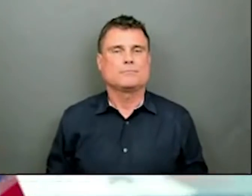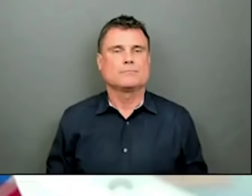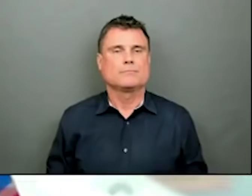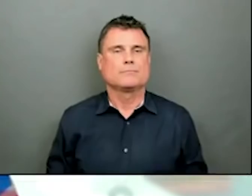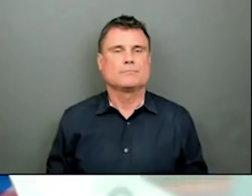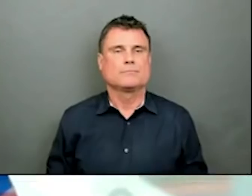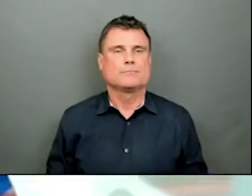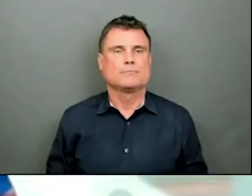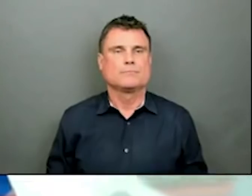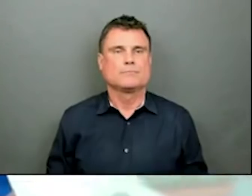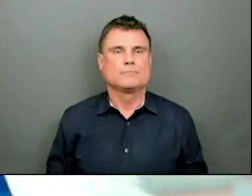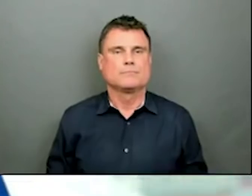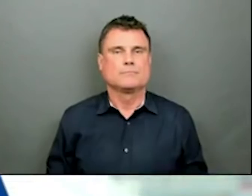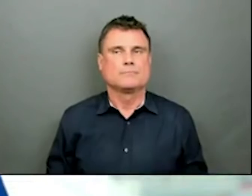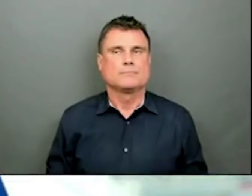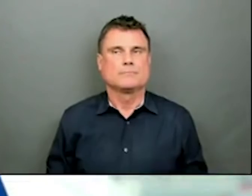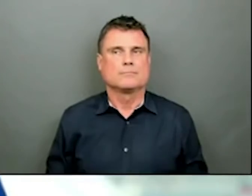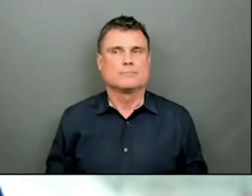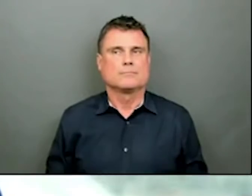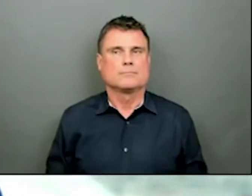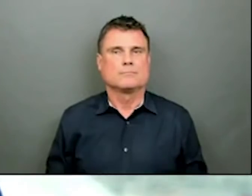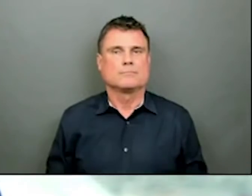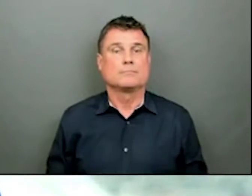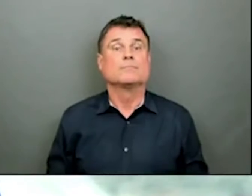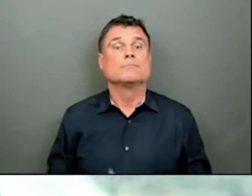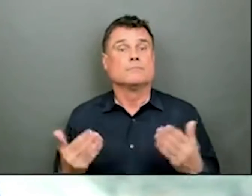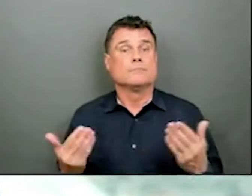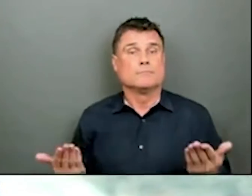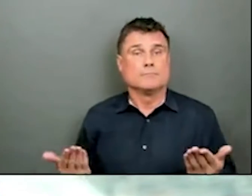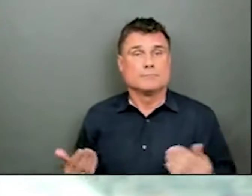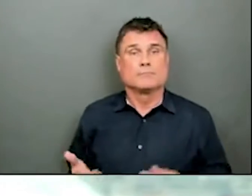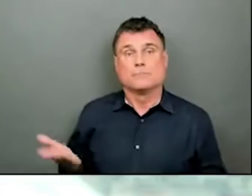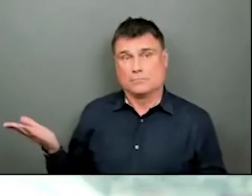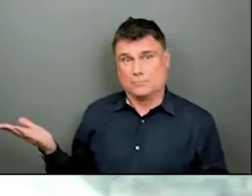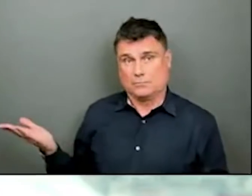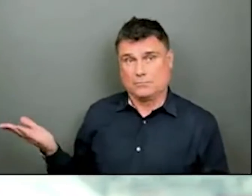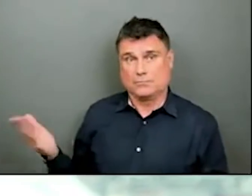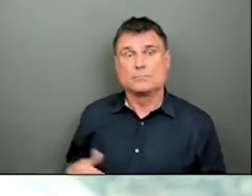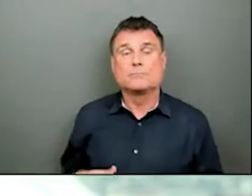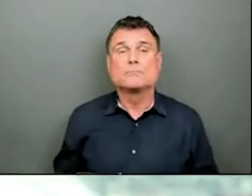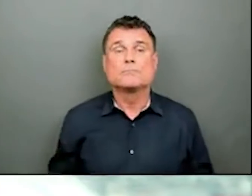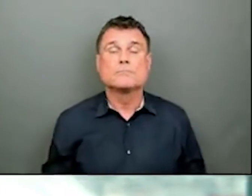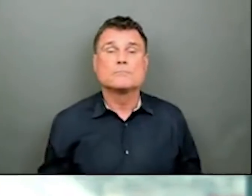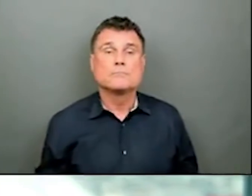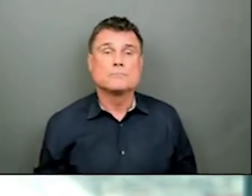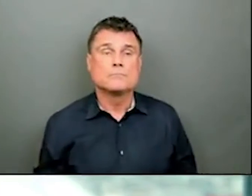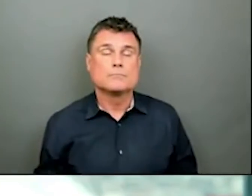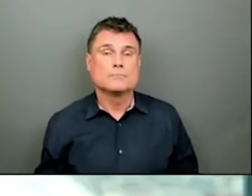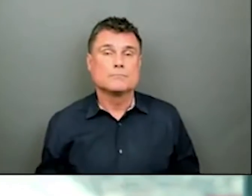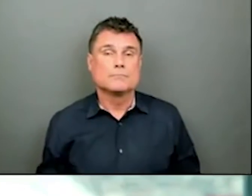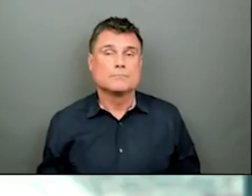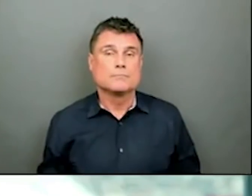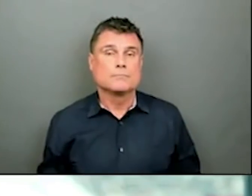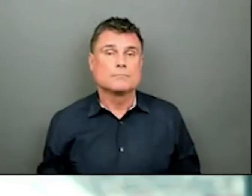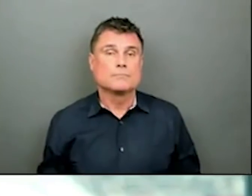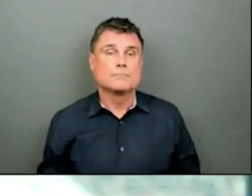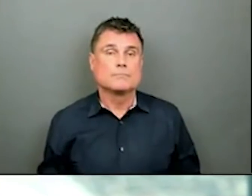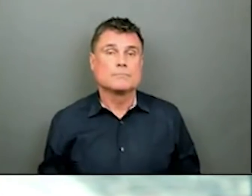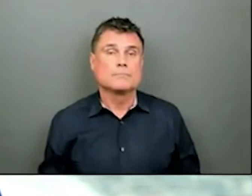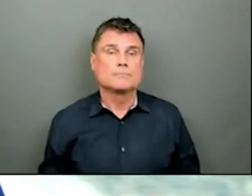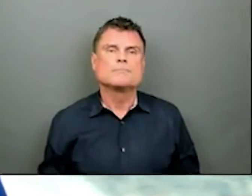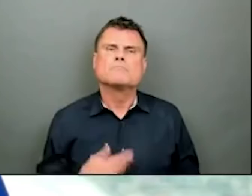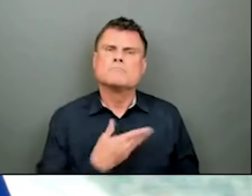And I won't take up any more with this question because we want to get to more questions, but Richard and everyone in the audience will provide some